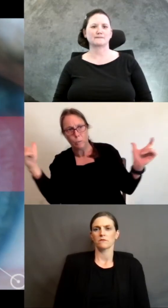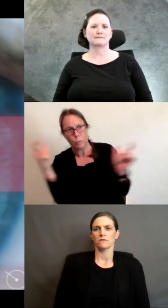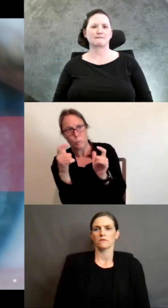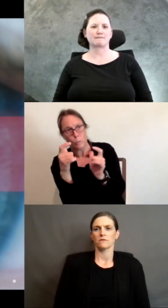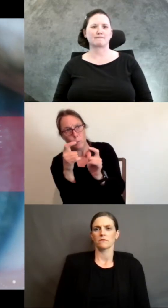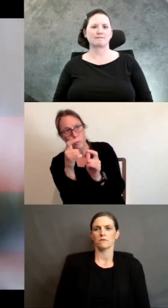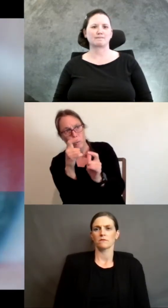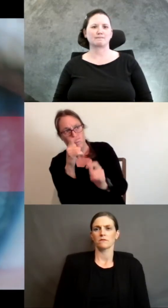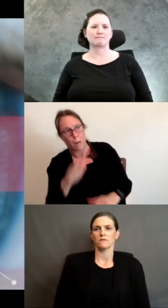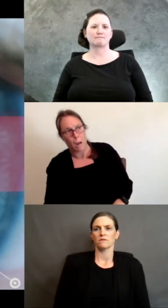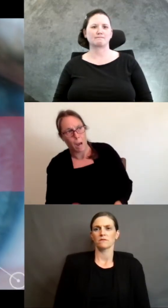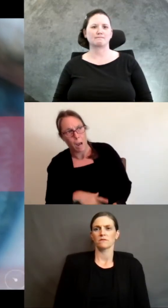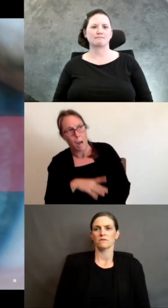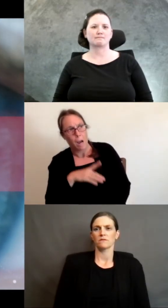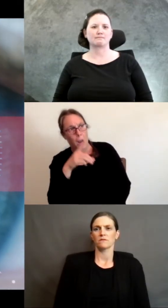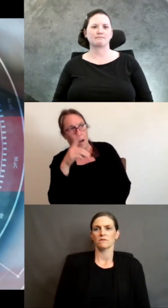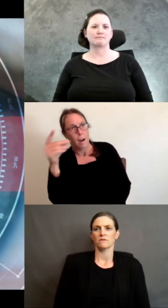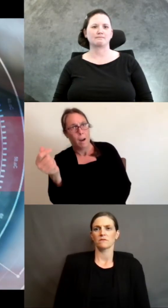little